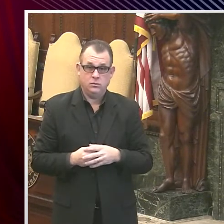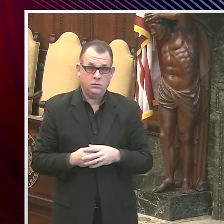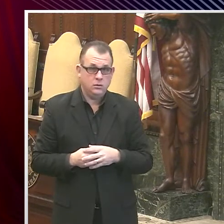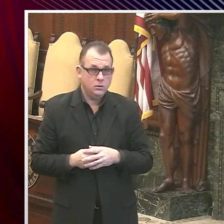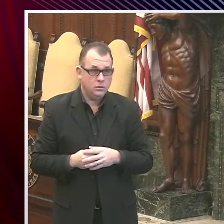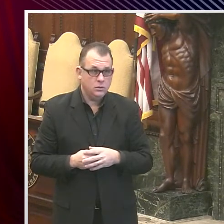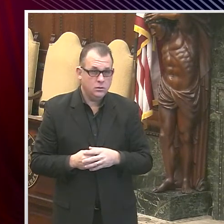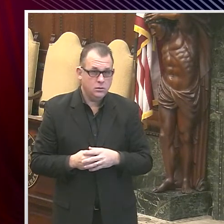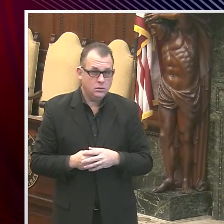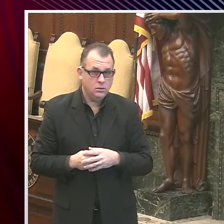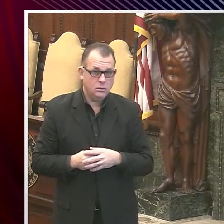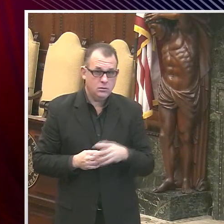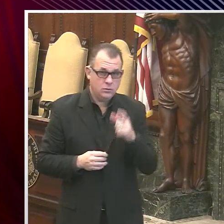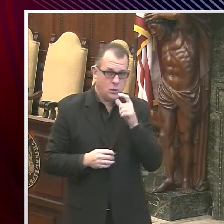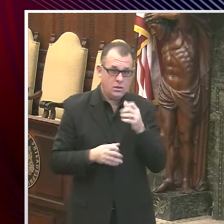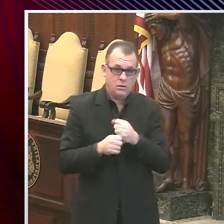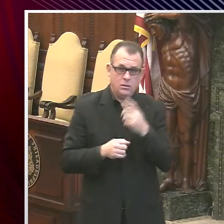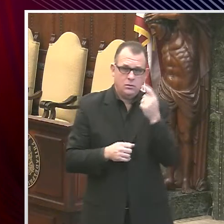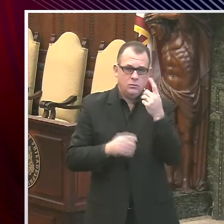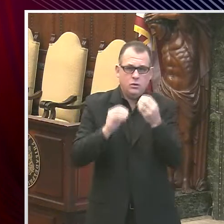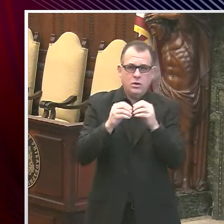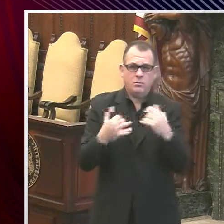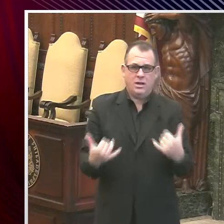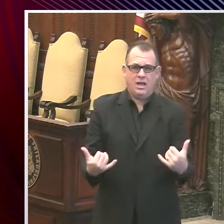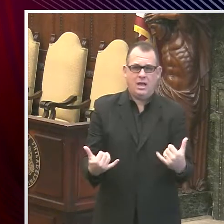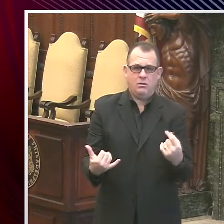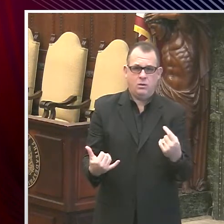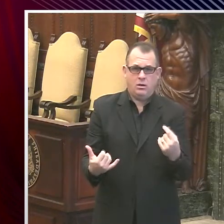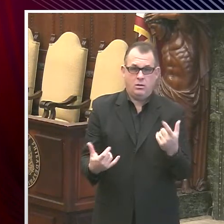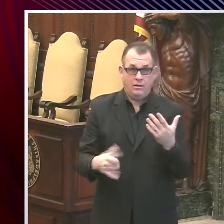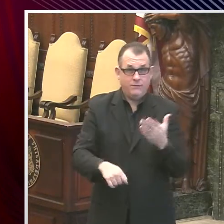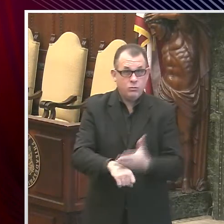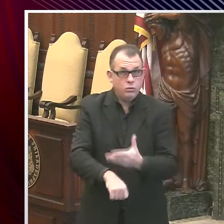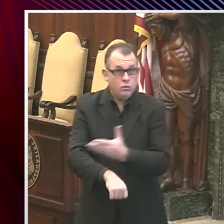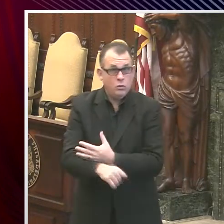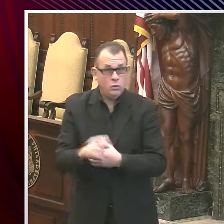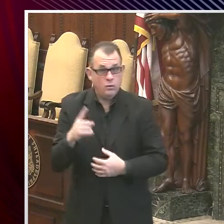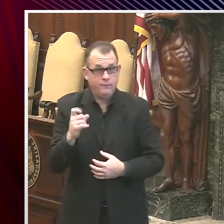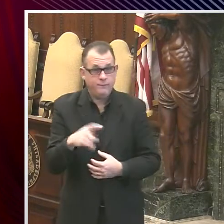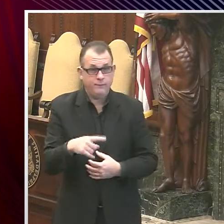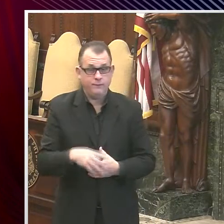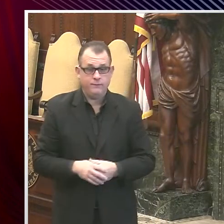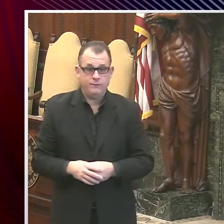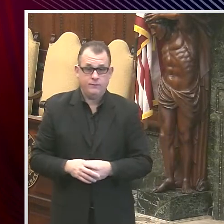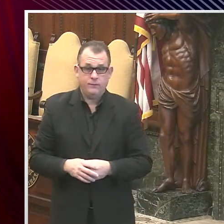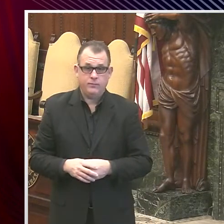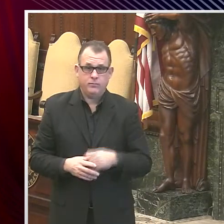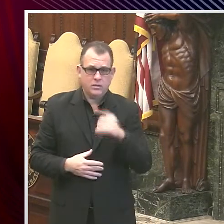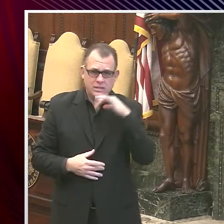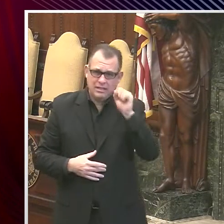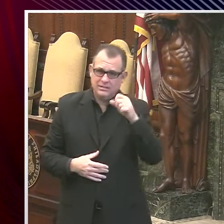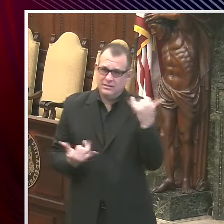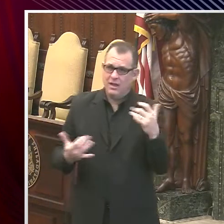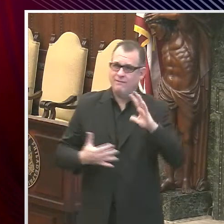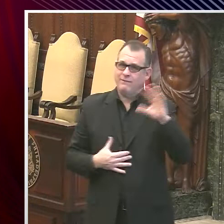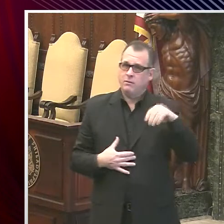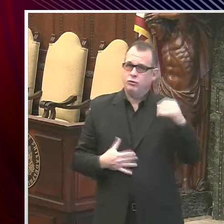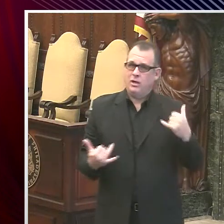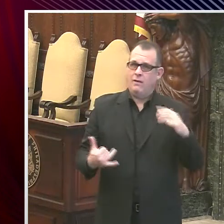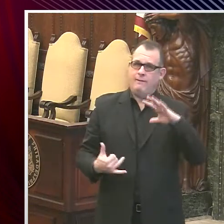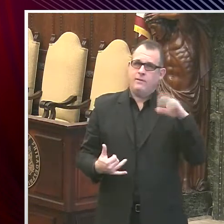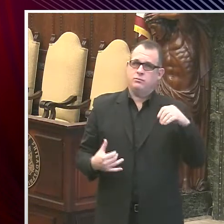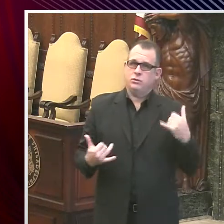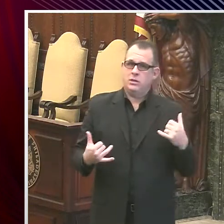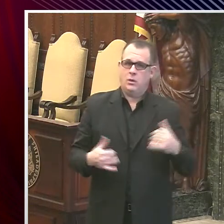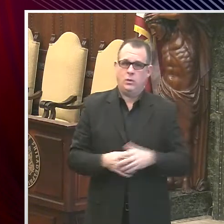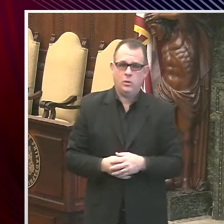who could get it. What's your number like now, and is that improved in any way? Indeed, it has improved. It's at 55%